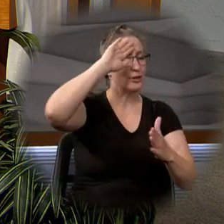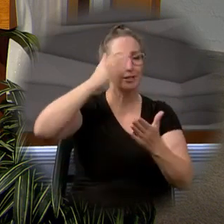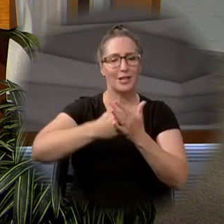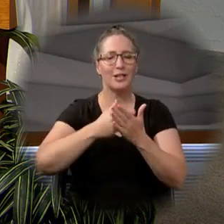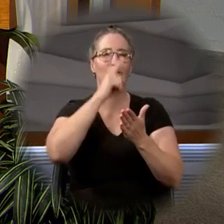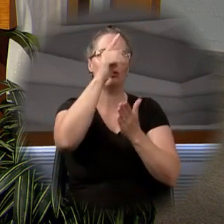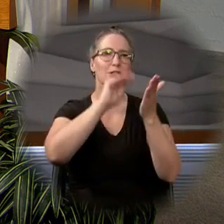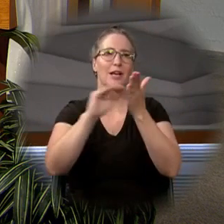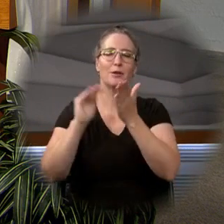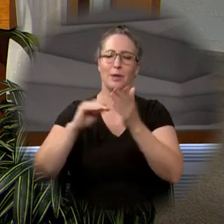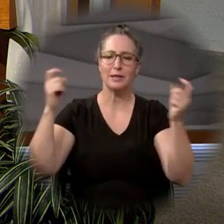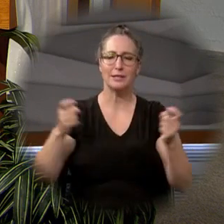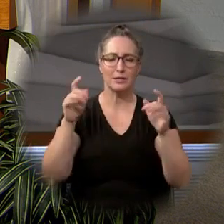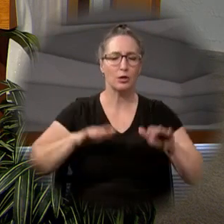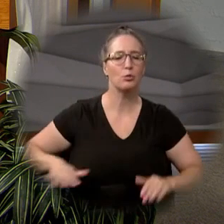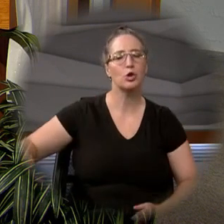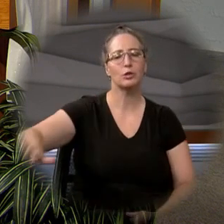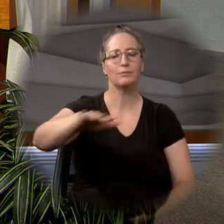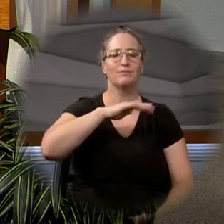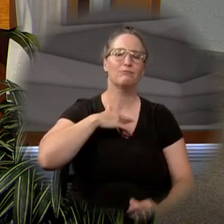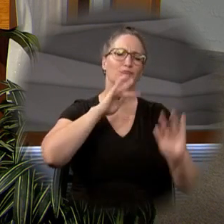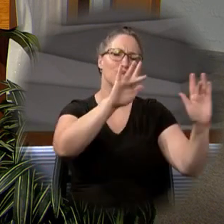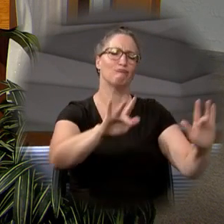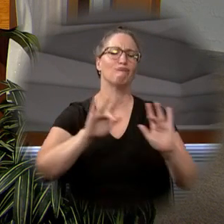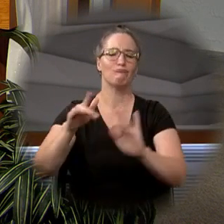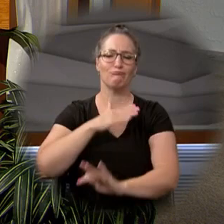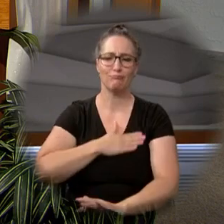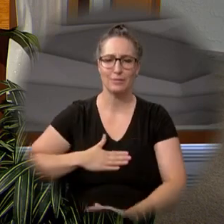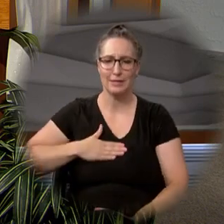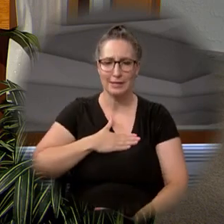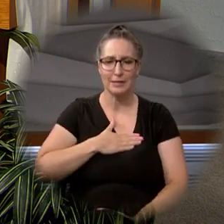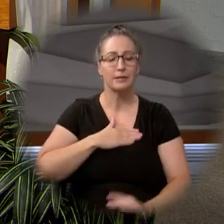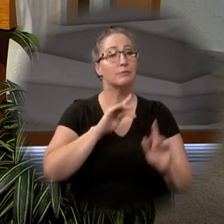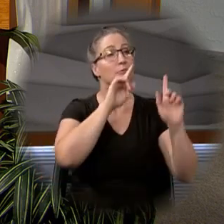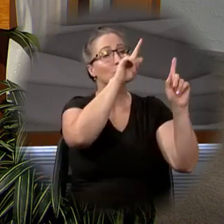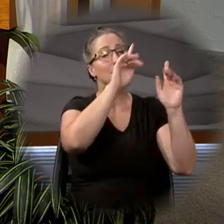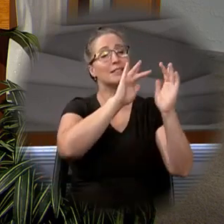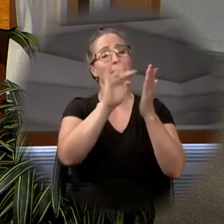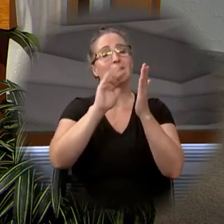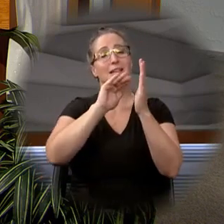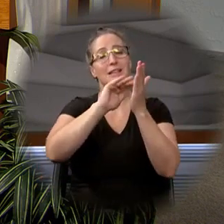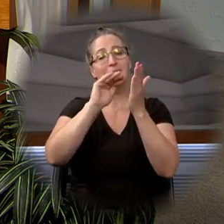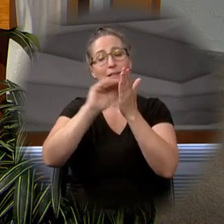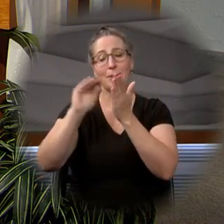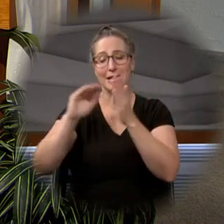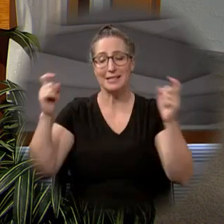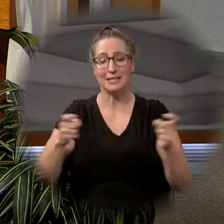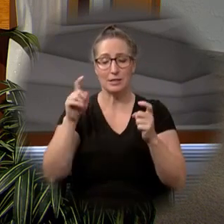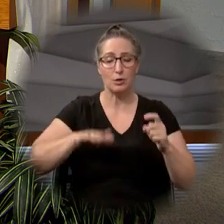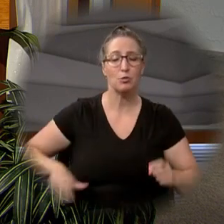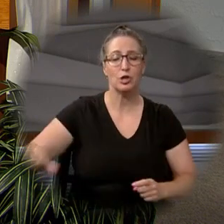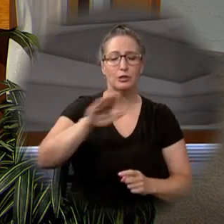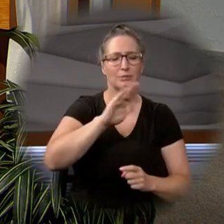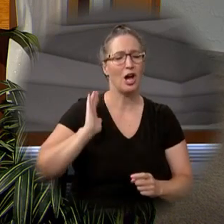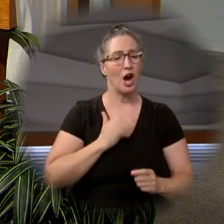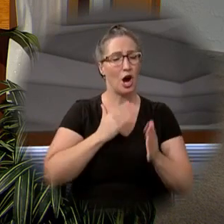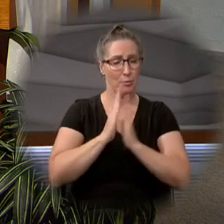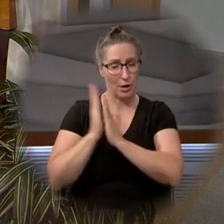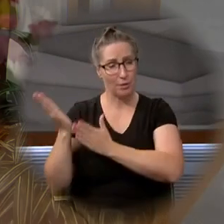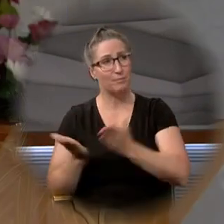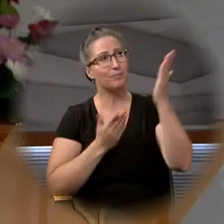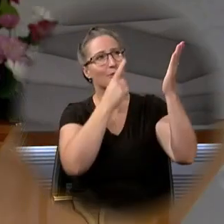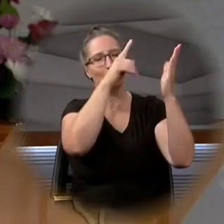you take away the sins of the world, have mercy on us. You take away the sins of the world, receive our